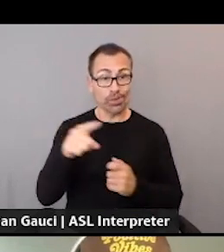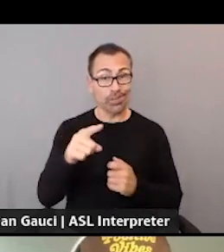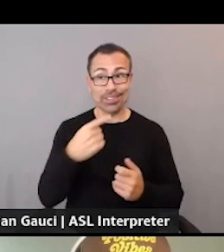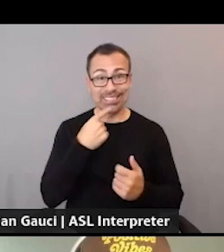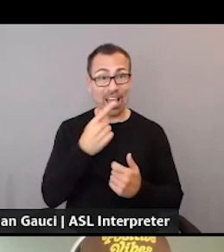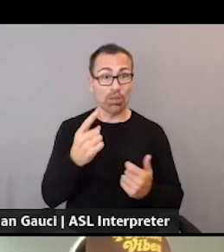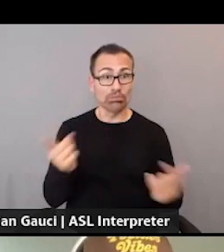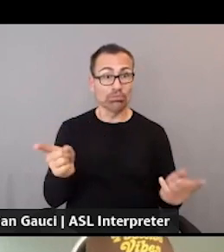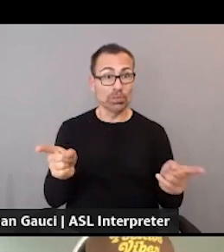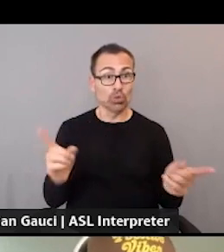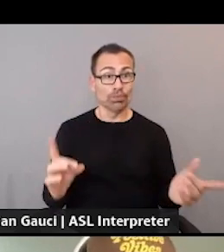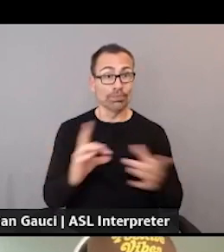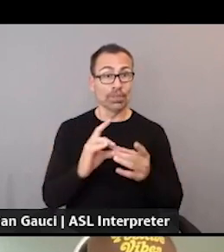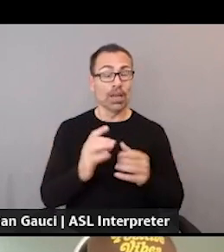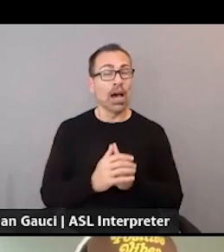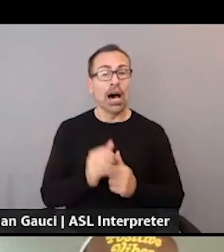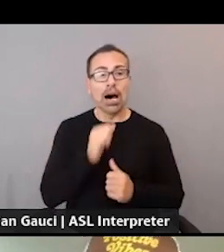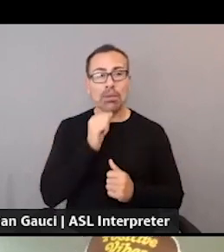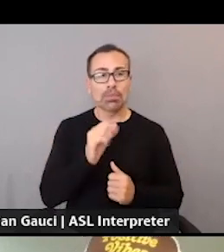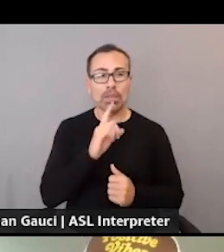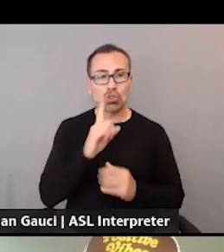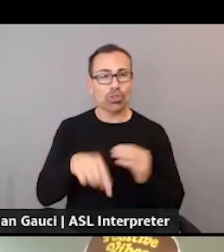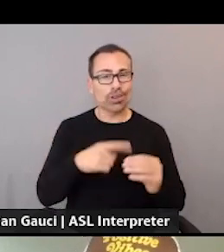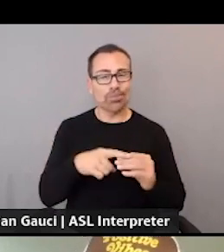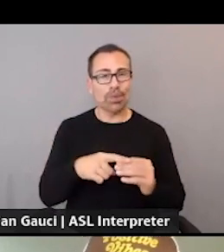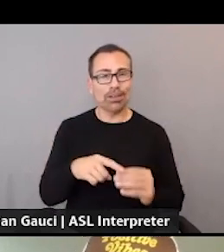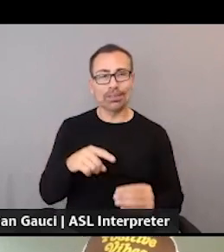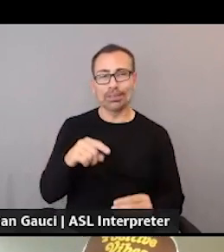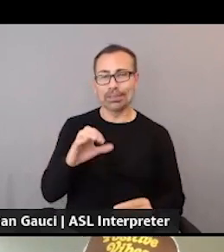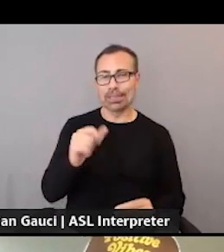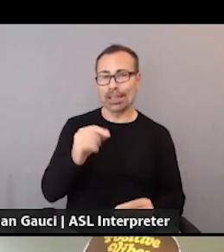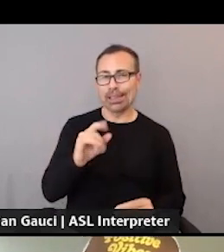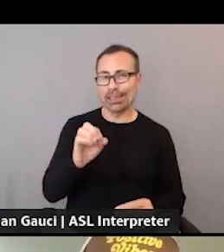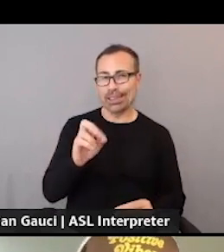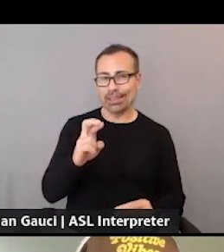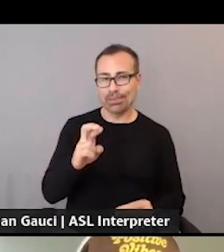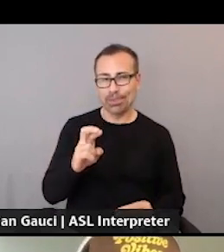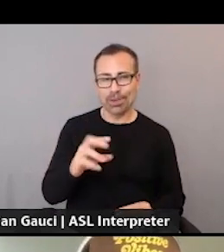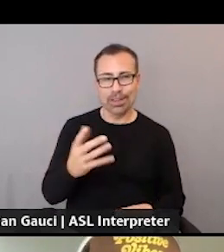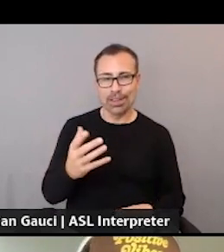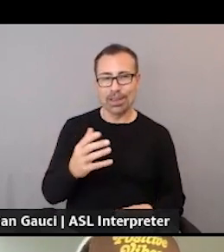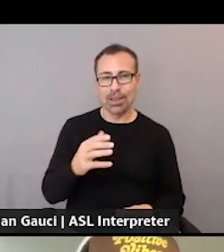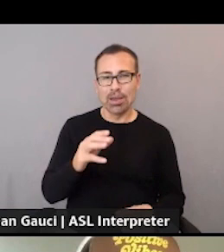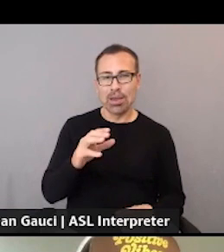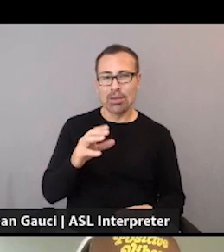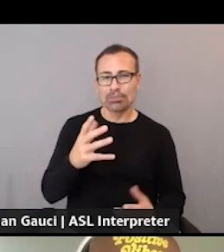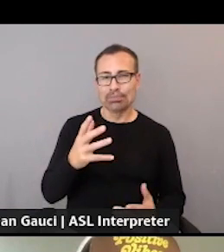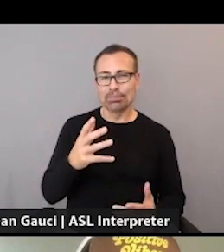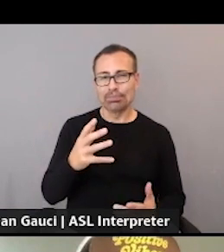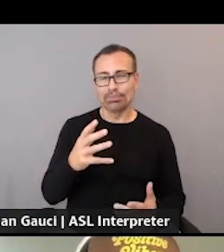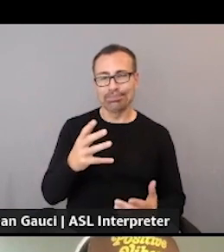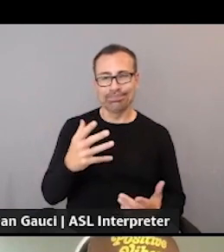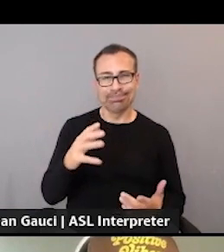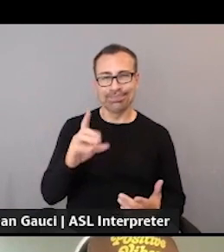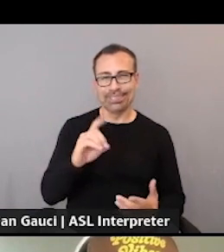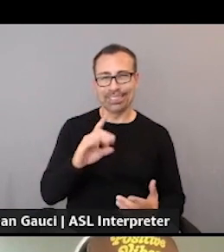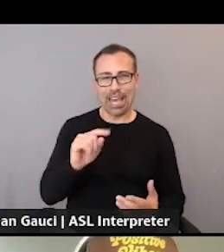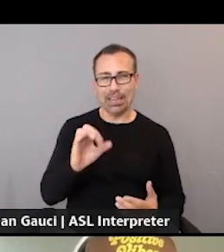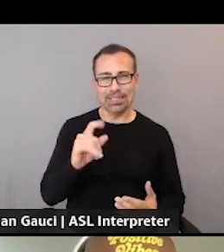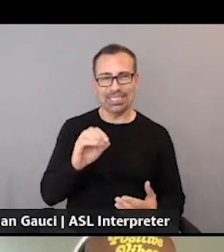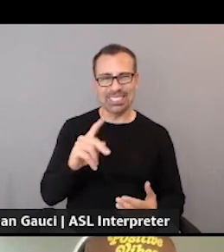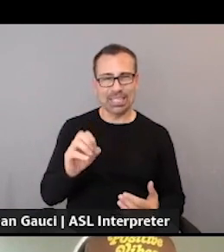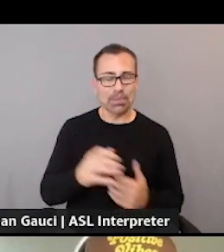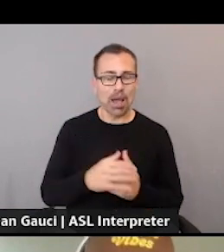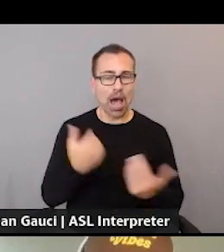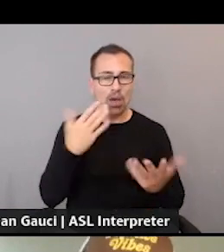familiar with Calibre library meta tag either, but what I can say is that will automatically be handled on your behalf. And if you wanted to do something custom, you